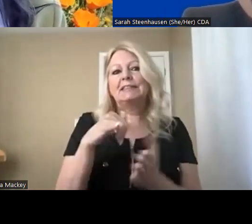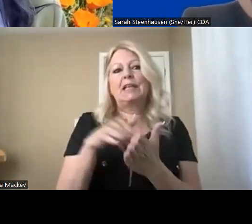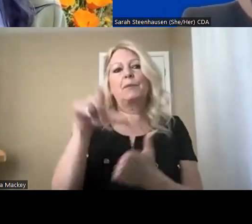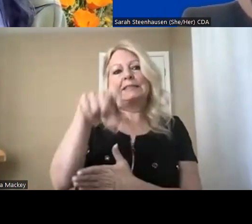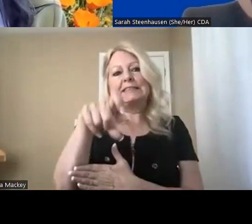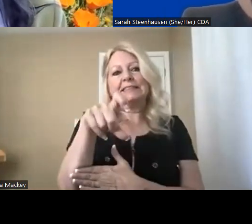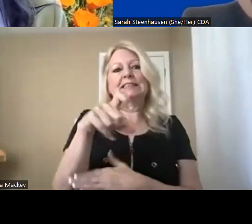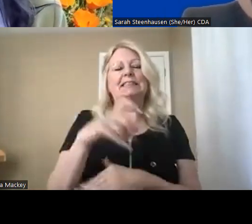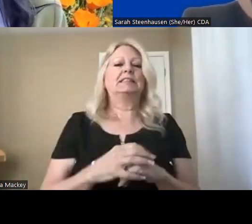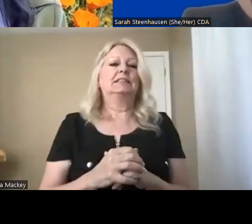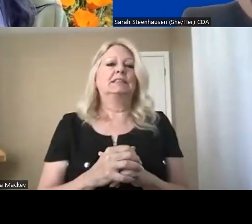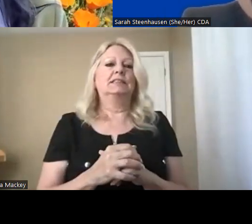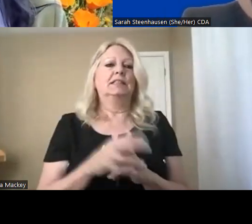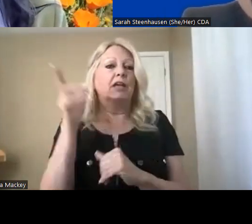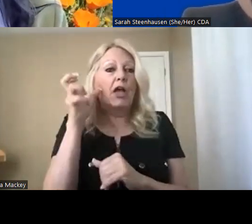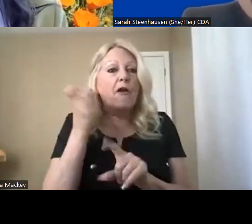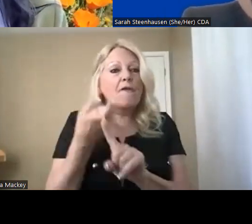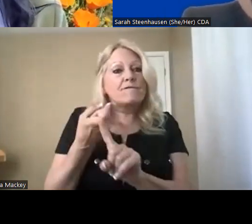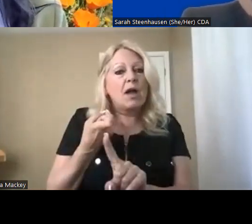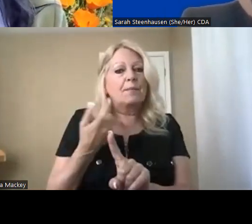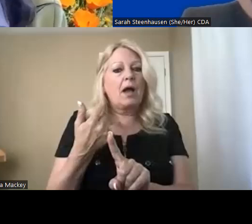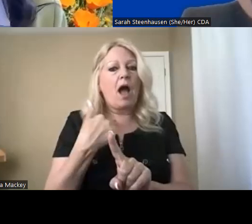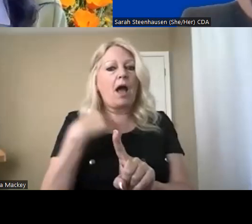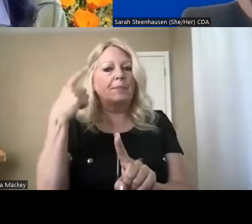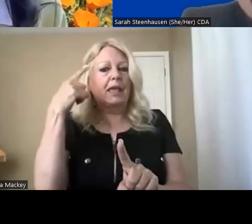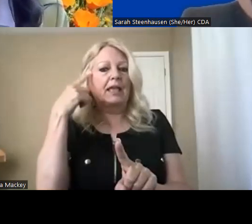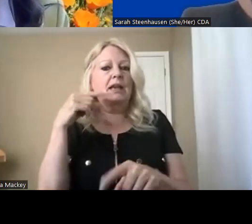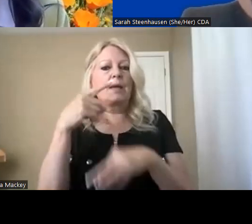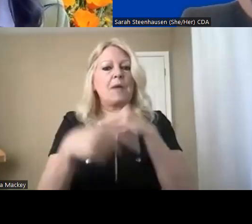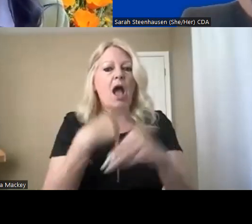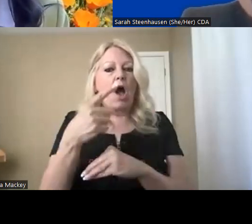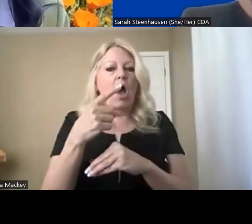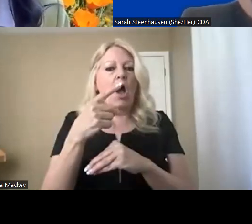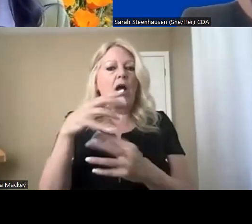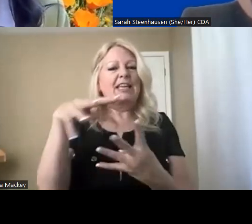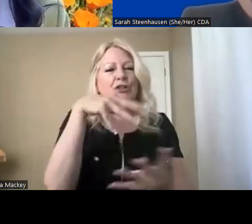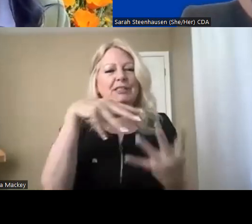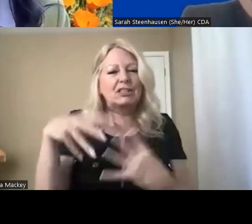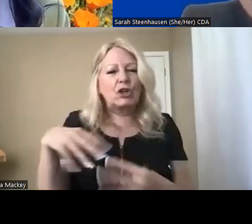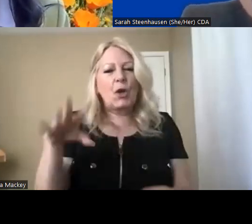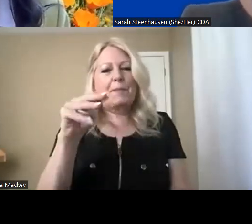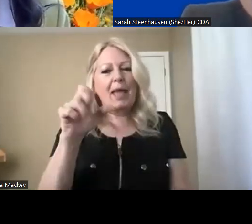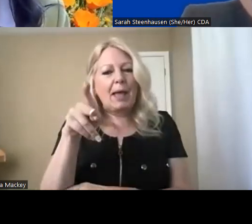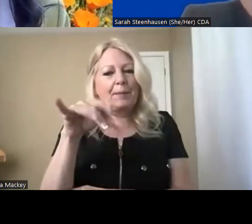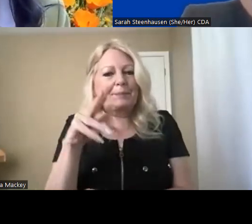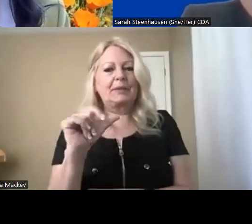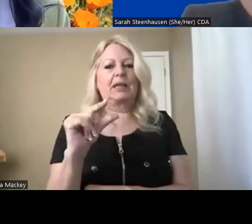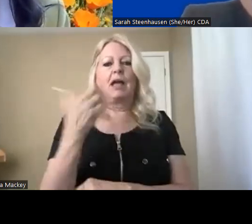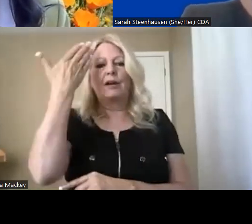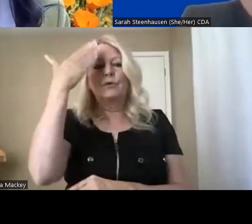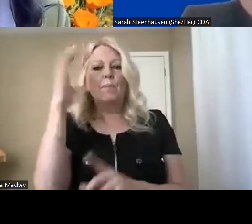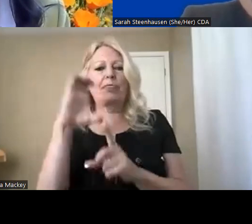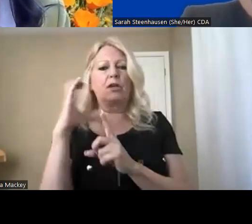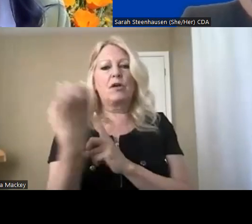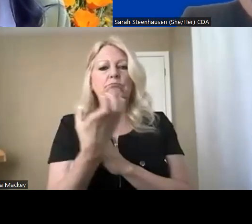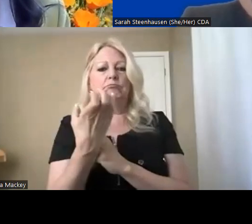I think really thinking about some intersectional mapping. I don't know the cultural fluency that the committee